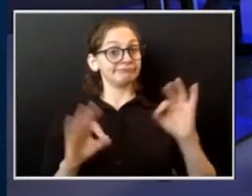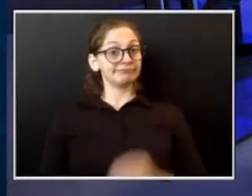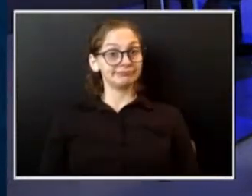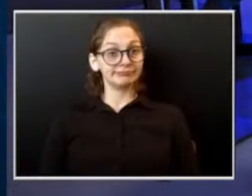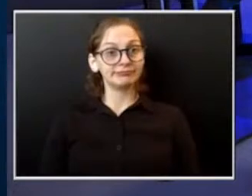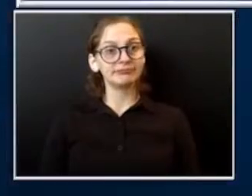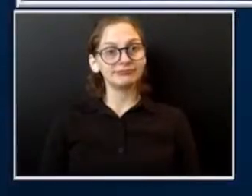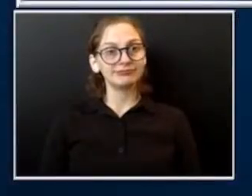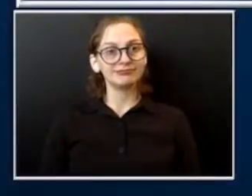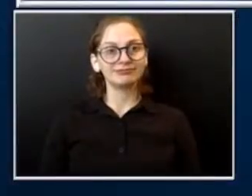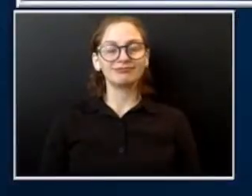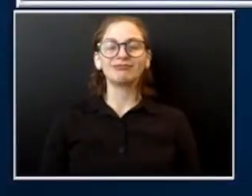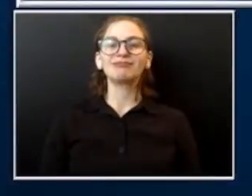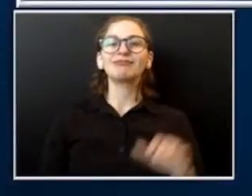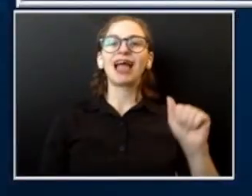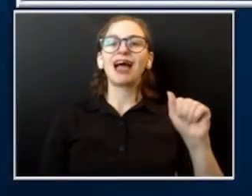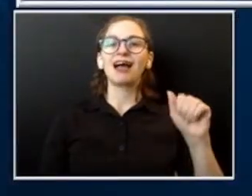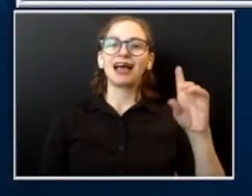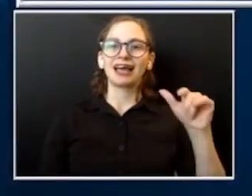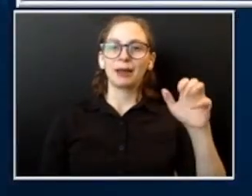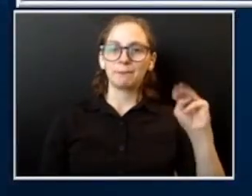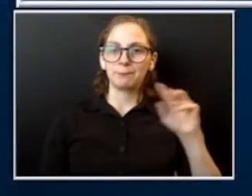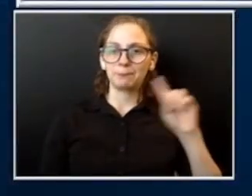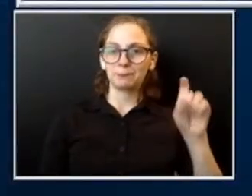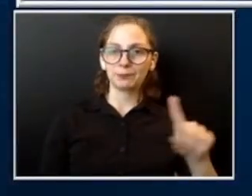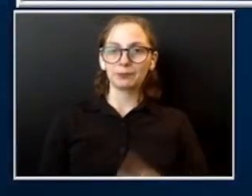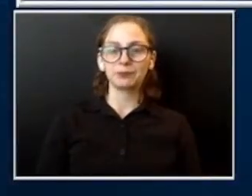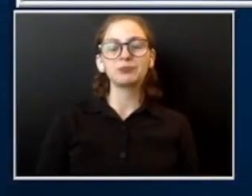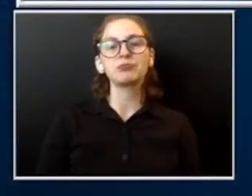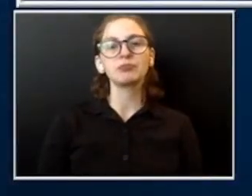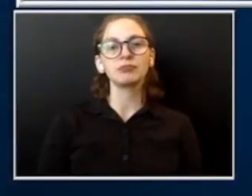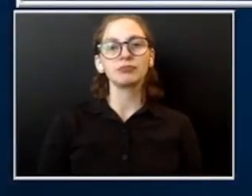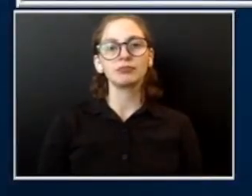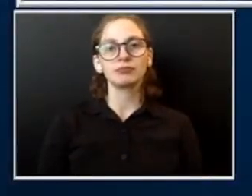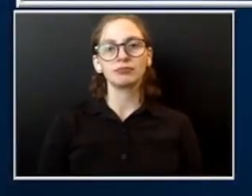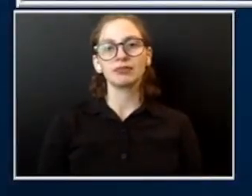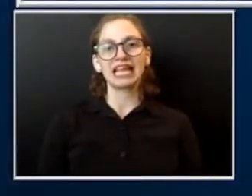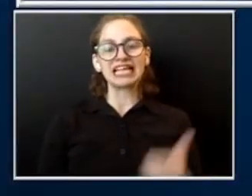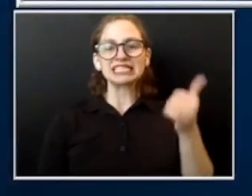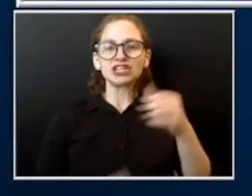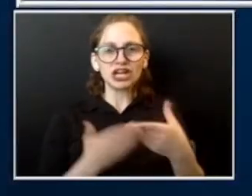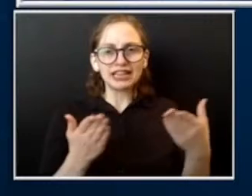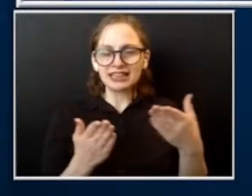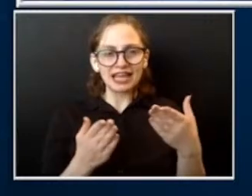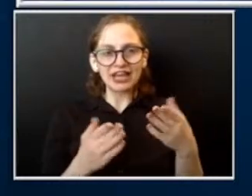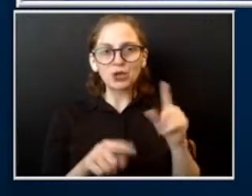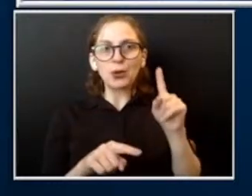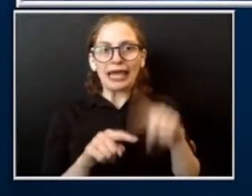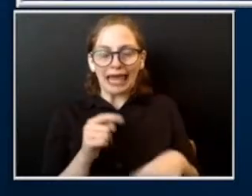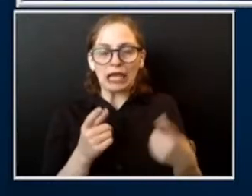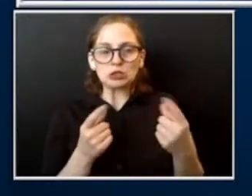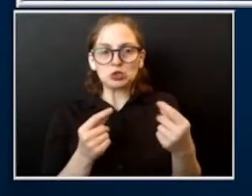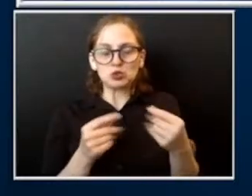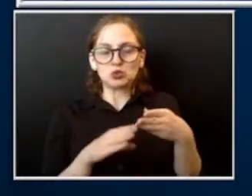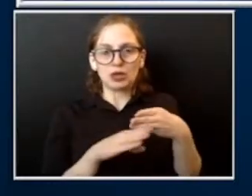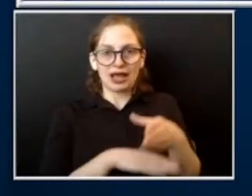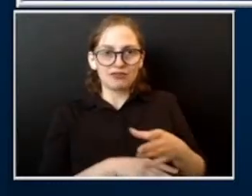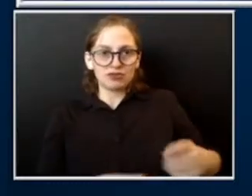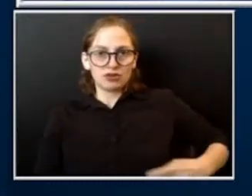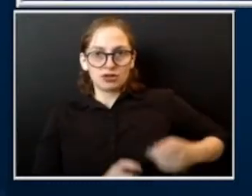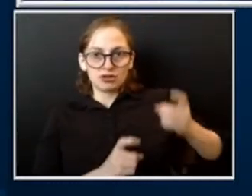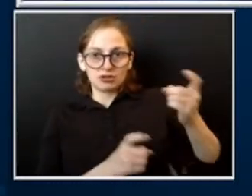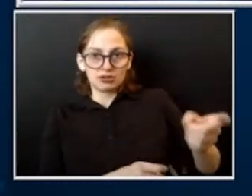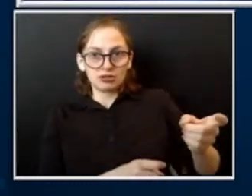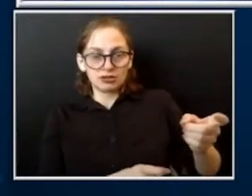Adam has a question. Adam wants to know, is there anything you can no longer do if you donate a kidney? Cindy, they take things away from you and